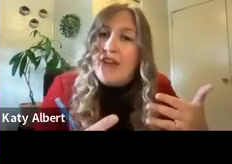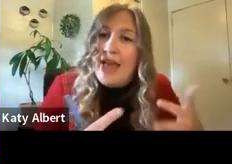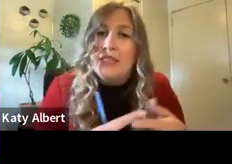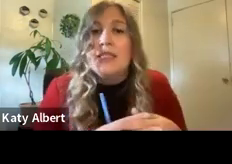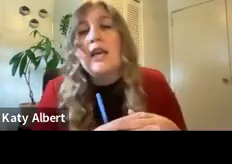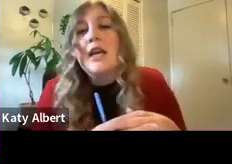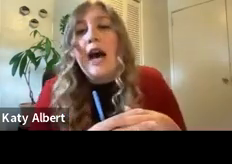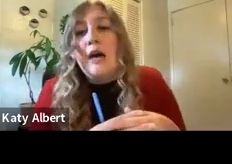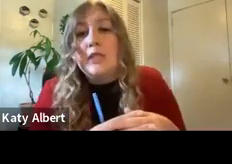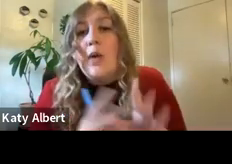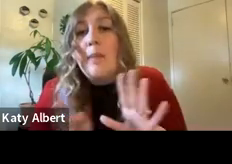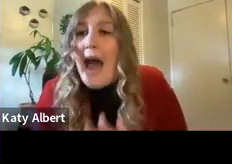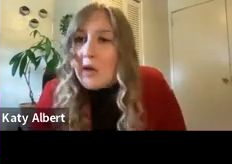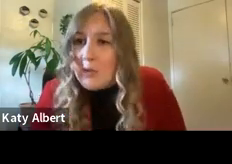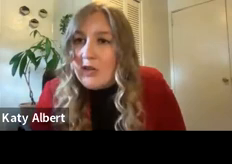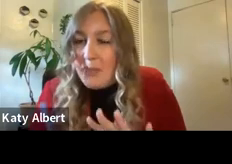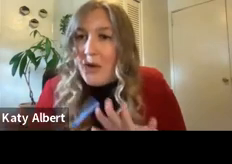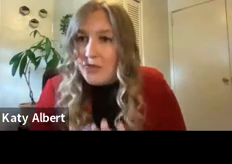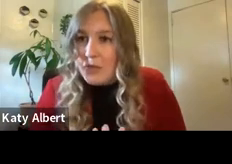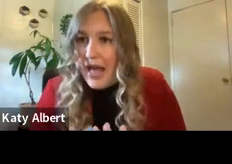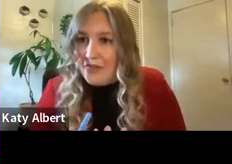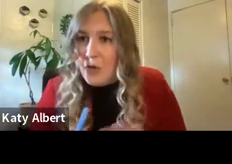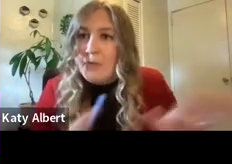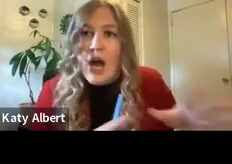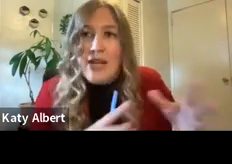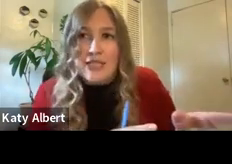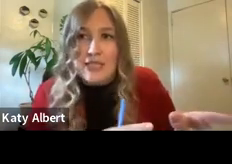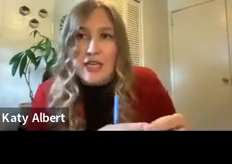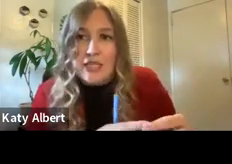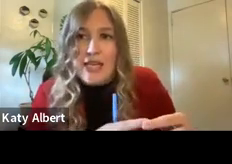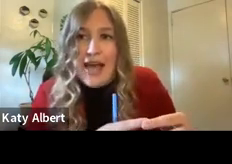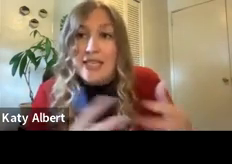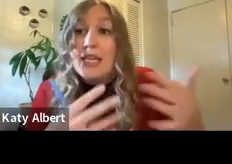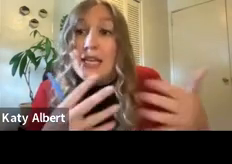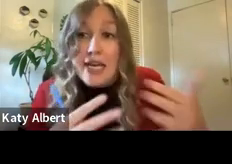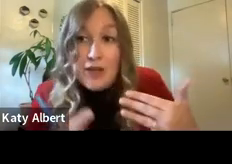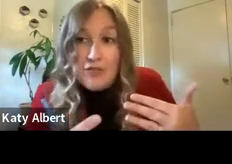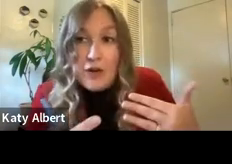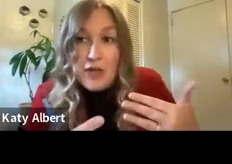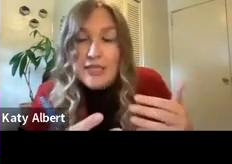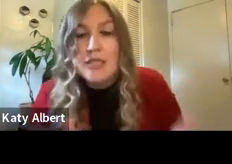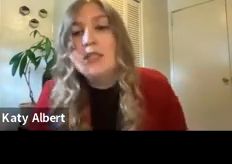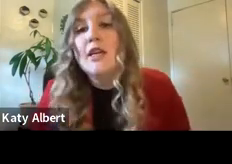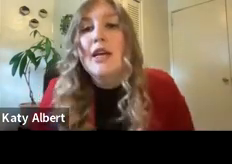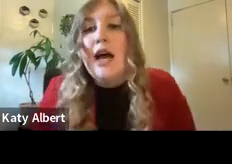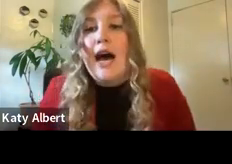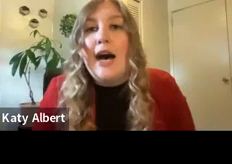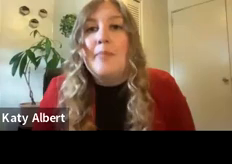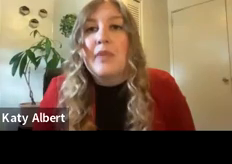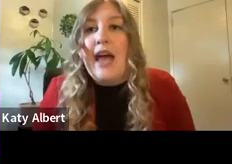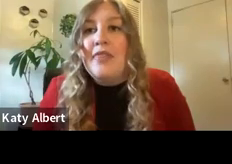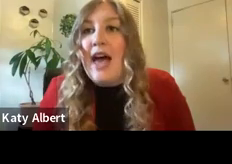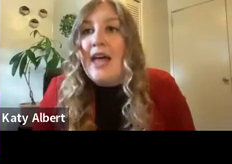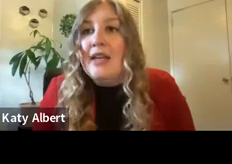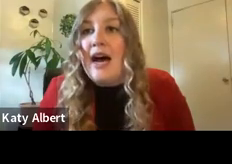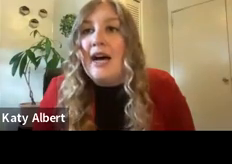stream events. So a powerful platform, not necessarily as engagement focused.